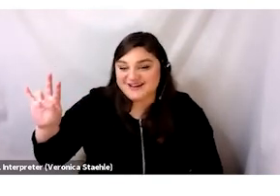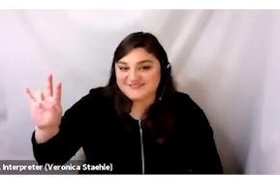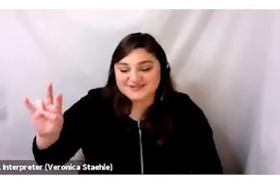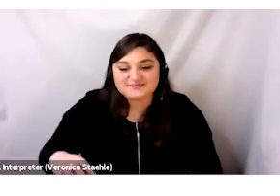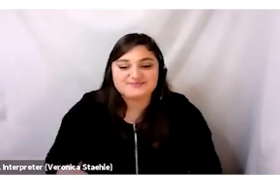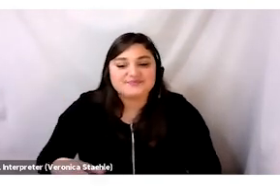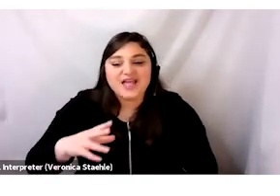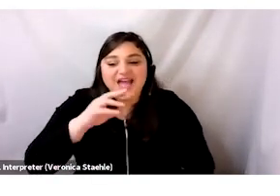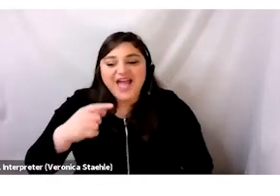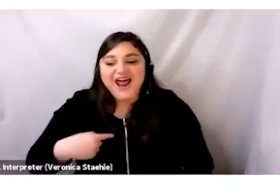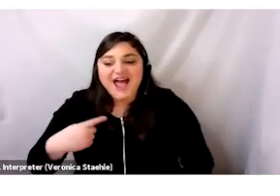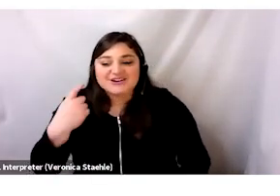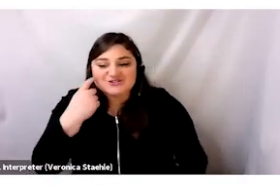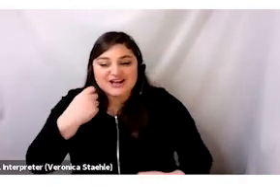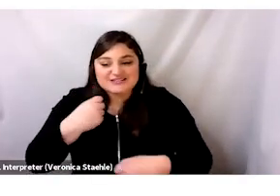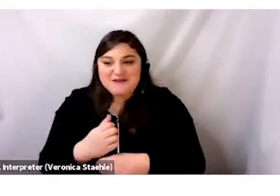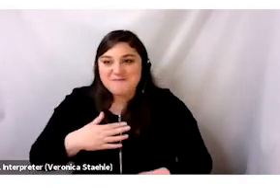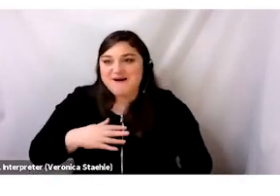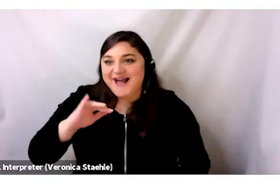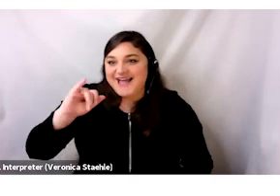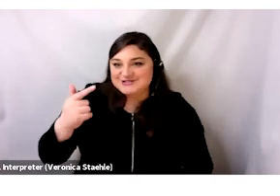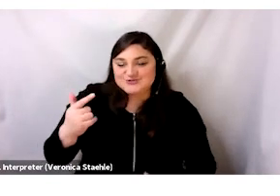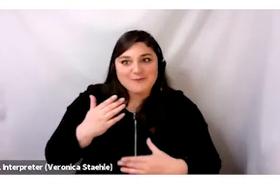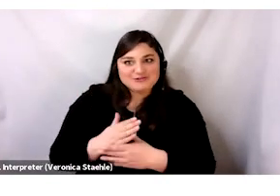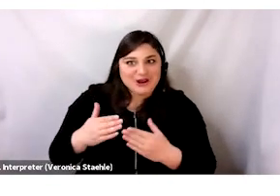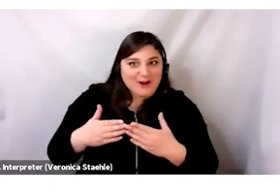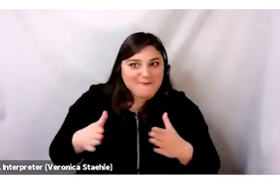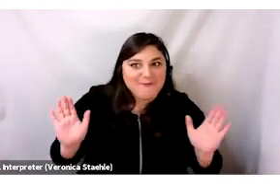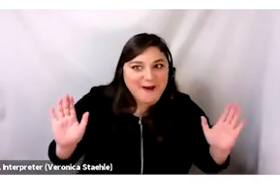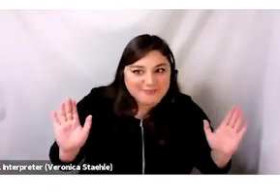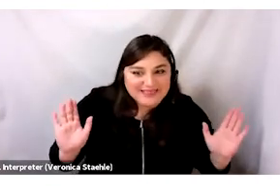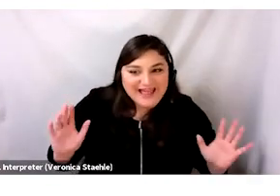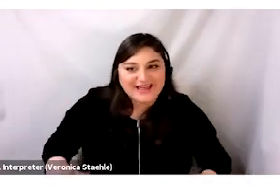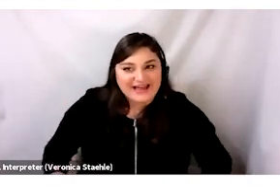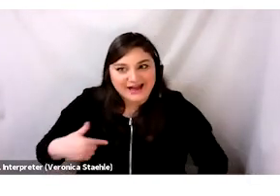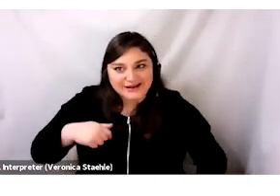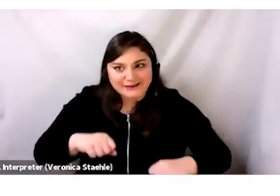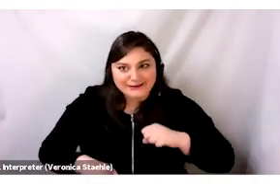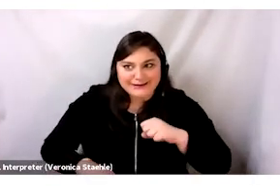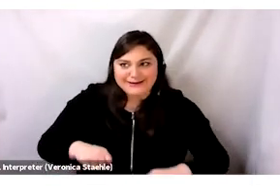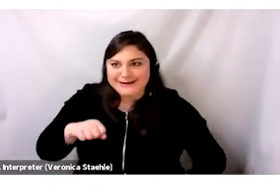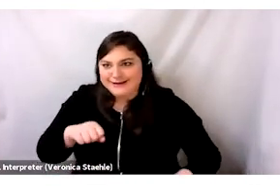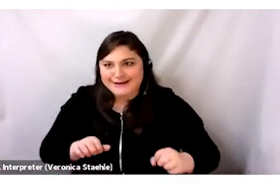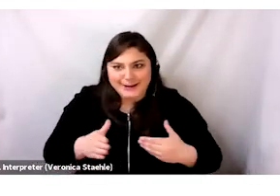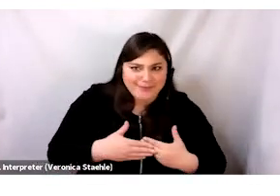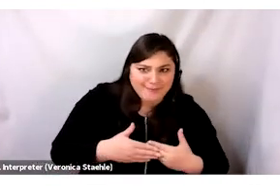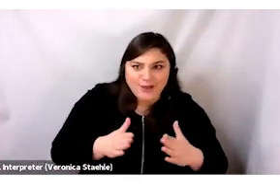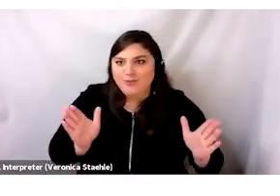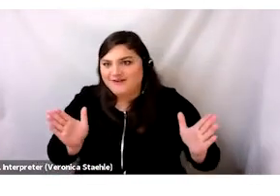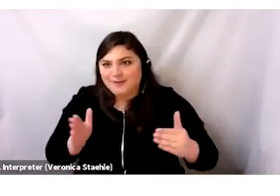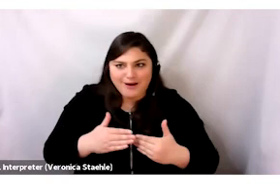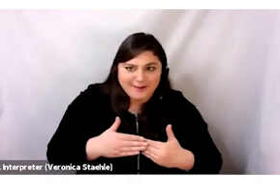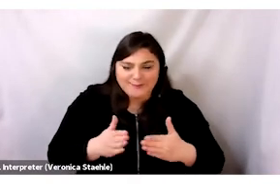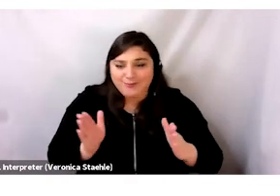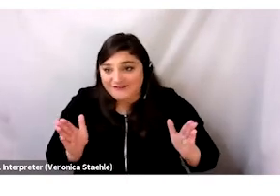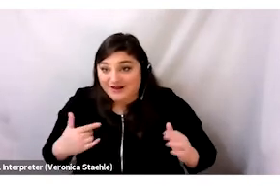Jungwon217. And I recently just made my Instagram public, which was an excruciating decision,